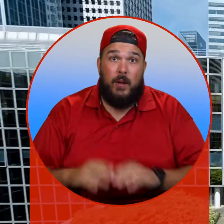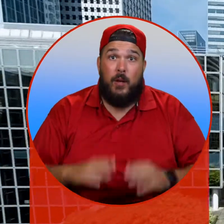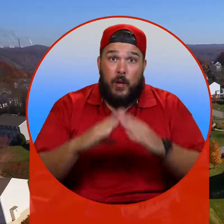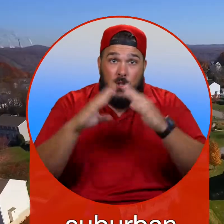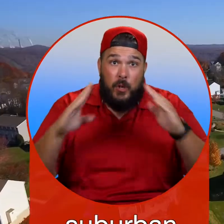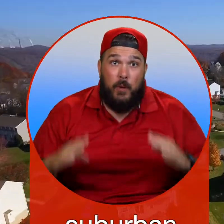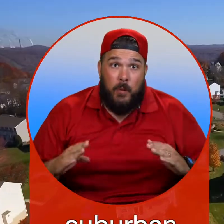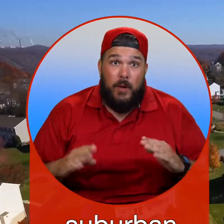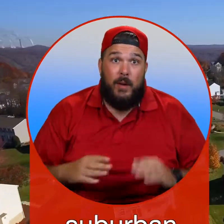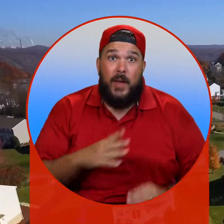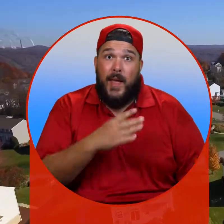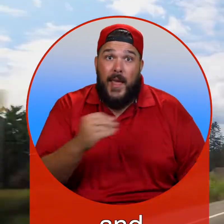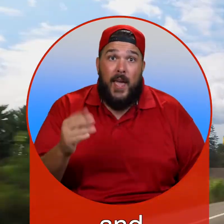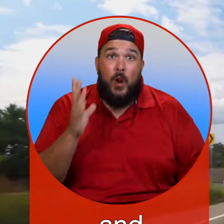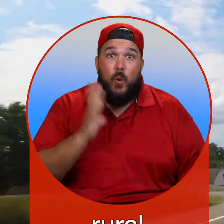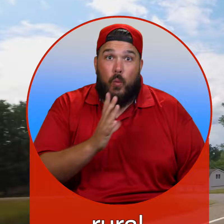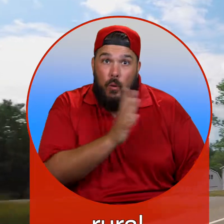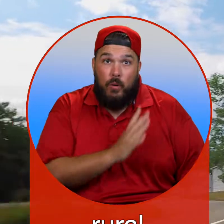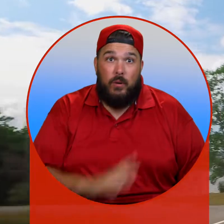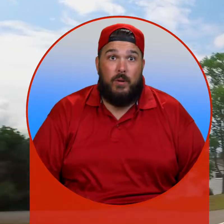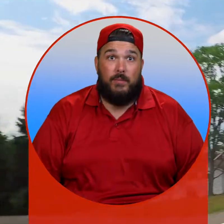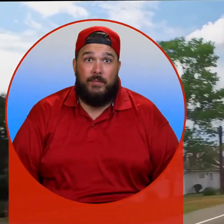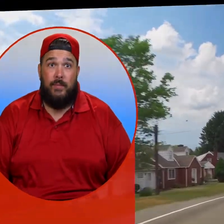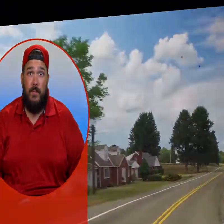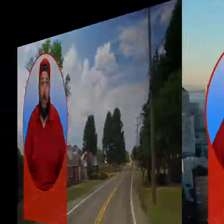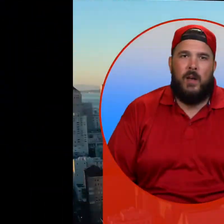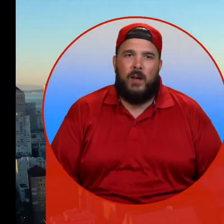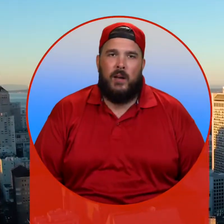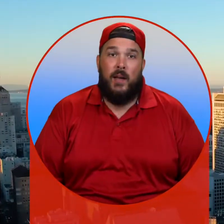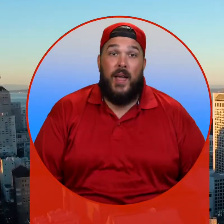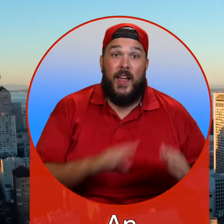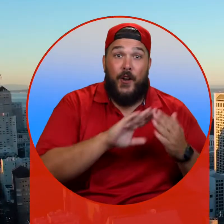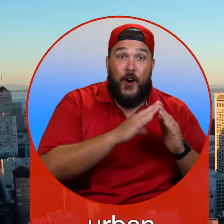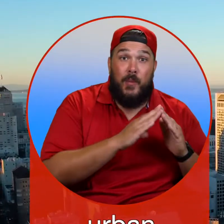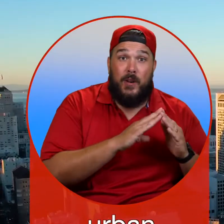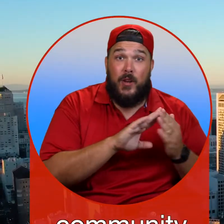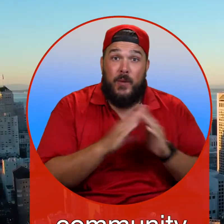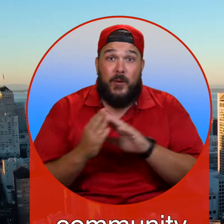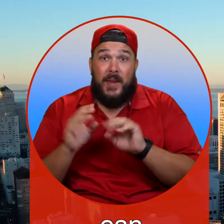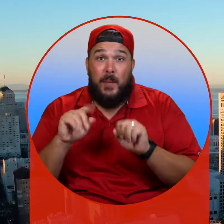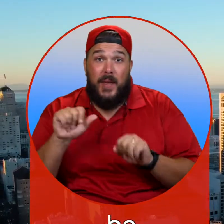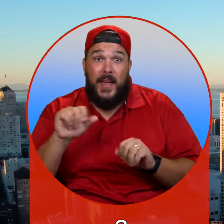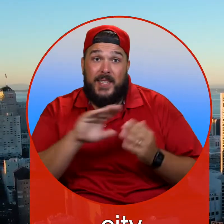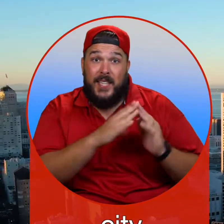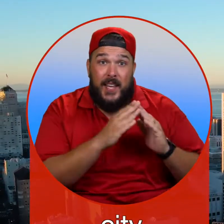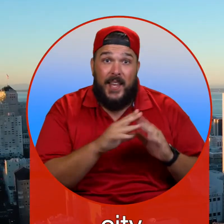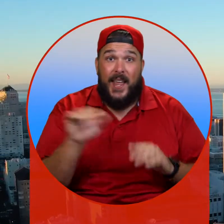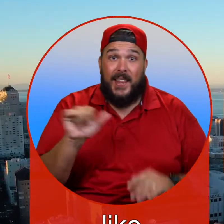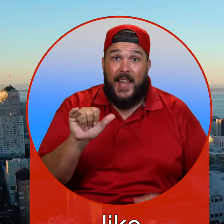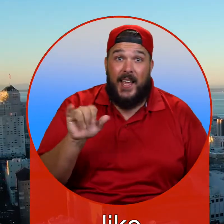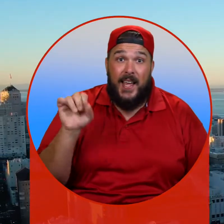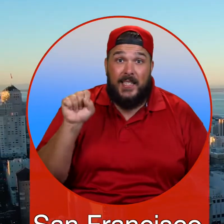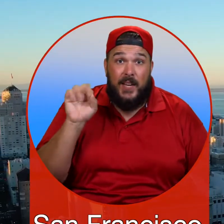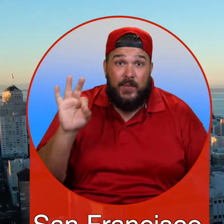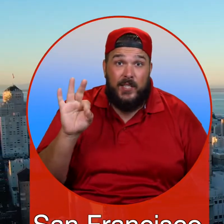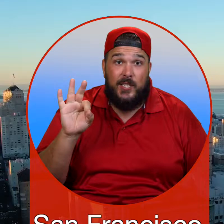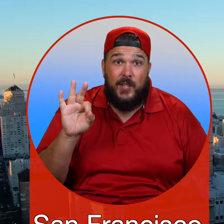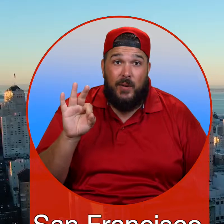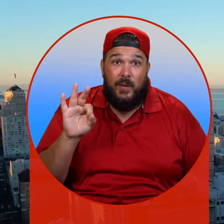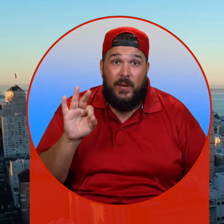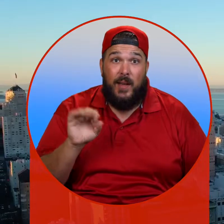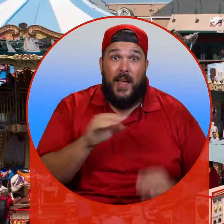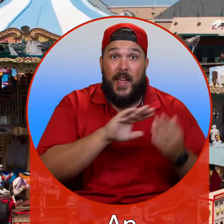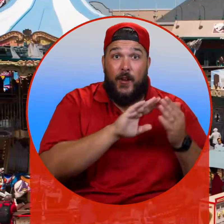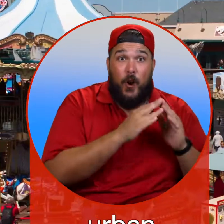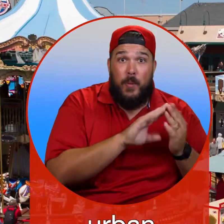urban, suburban, and rural. An urban community can be a city like San